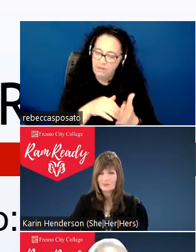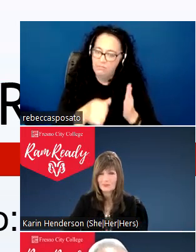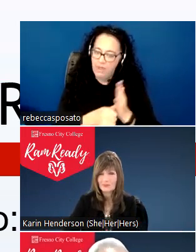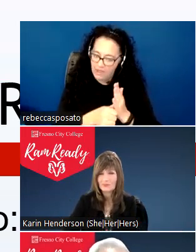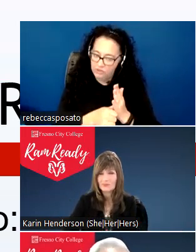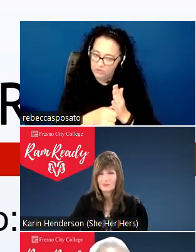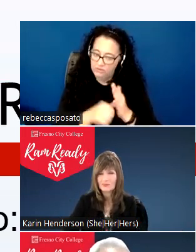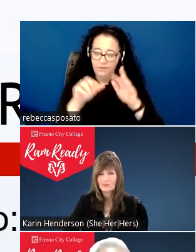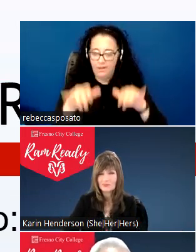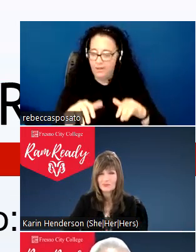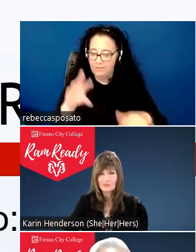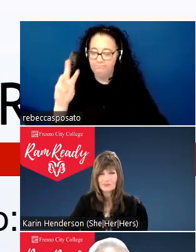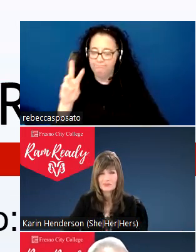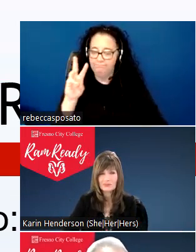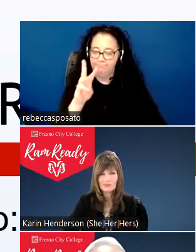by typing in